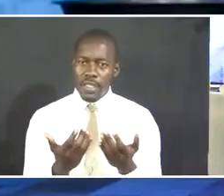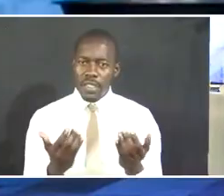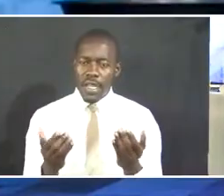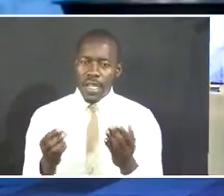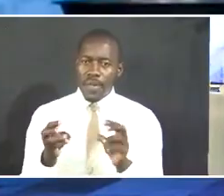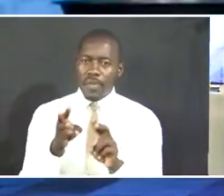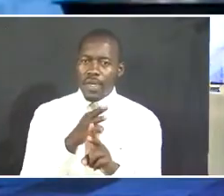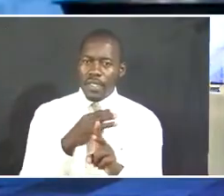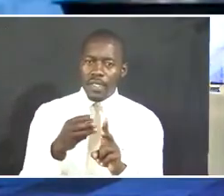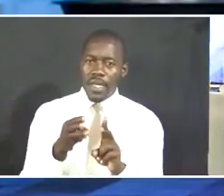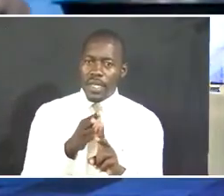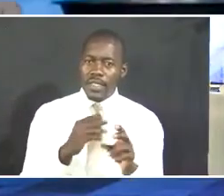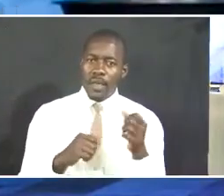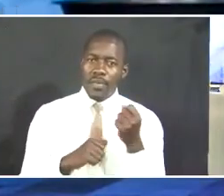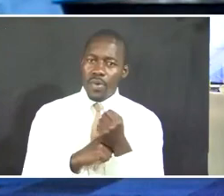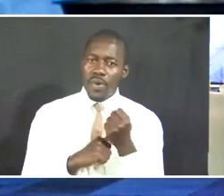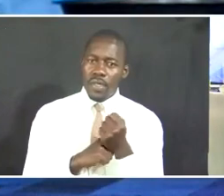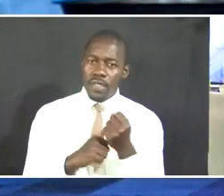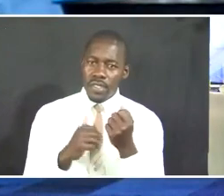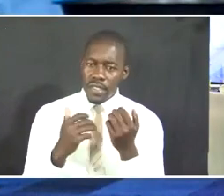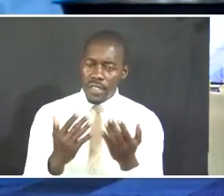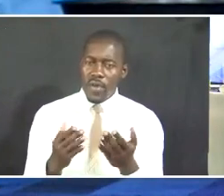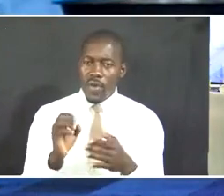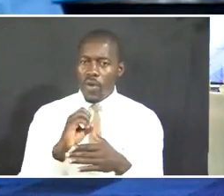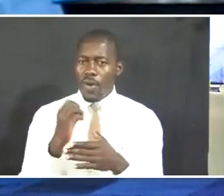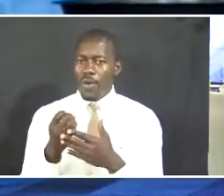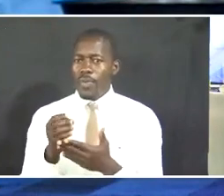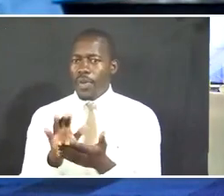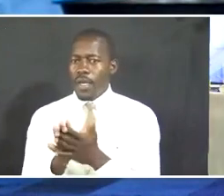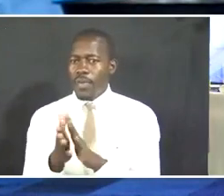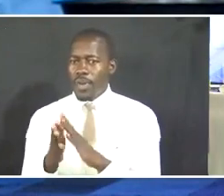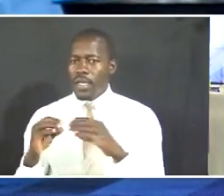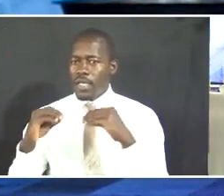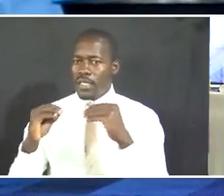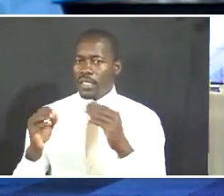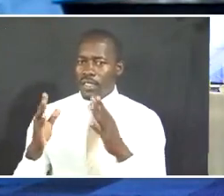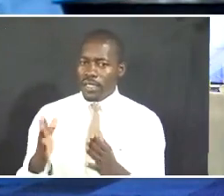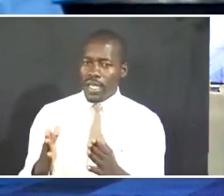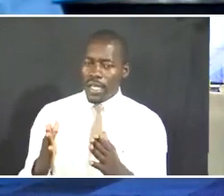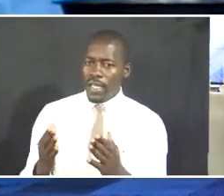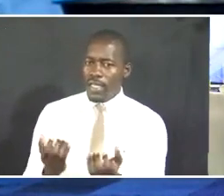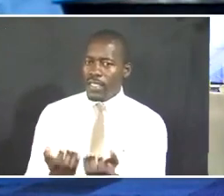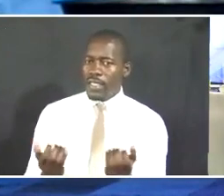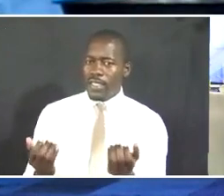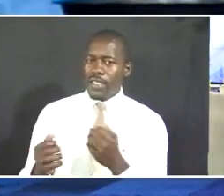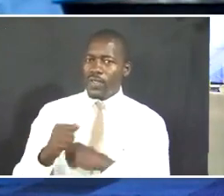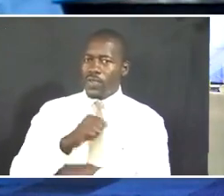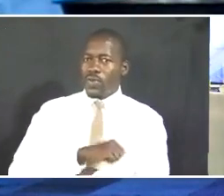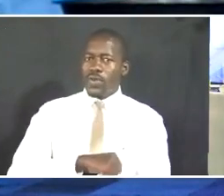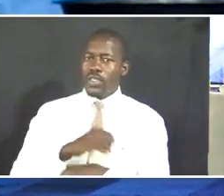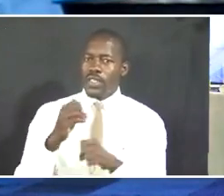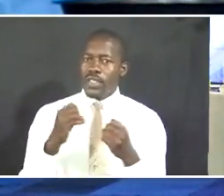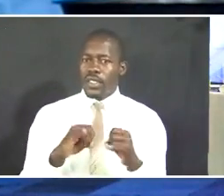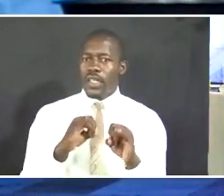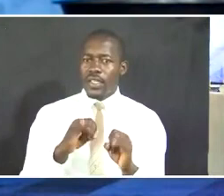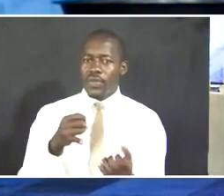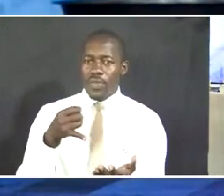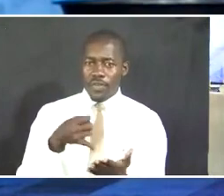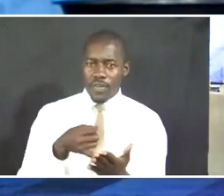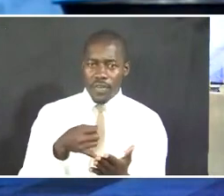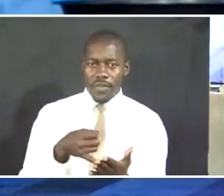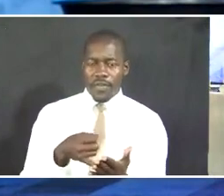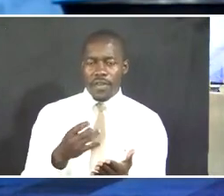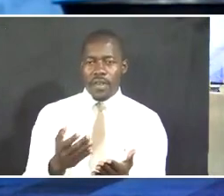also be a teacher at the kindergarten or any other when you have an opportunity. Be involved. Be involved